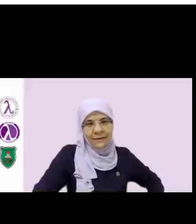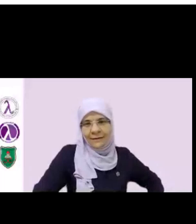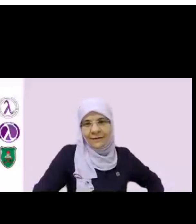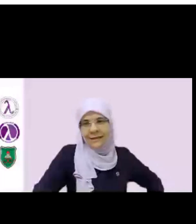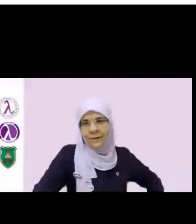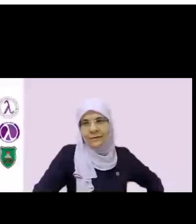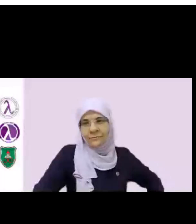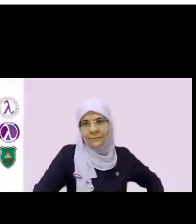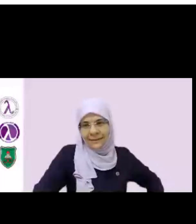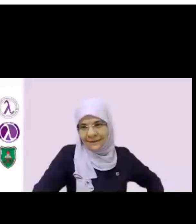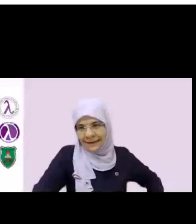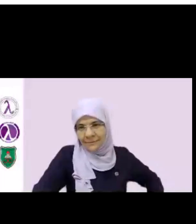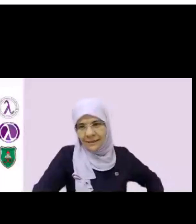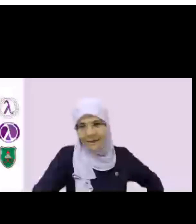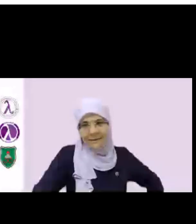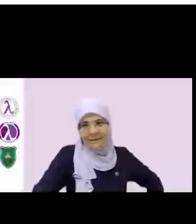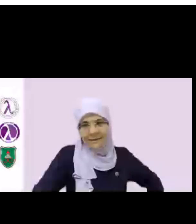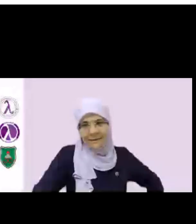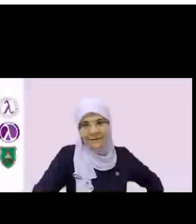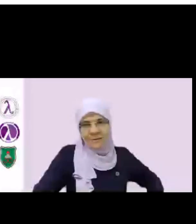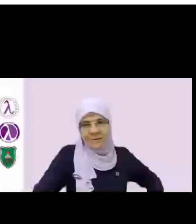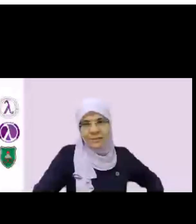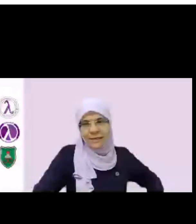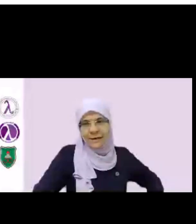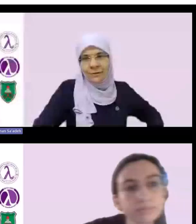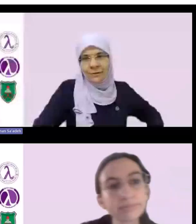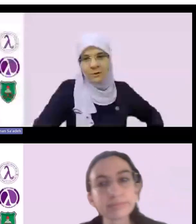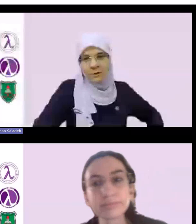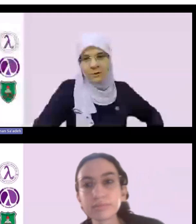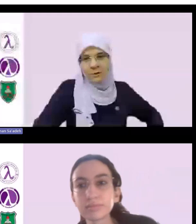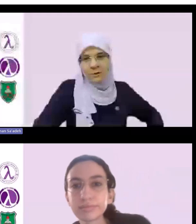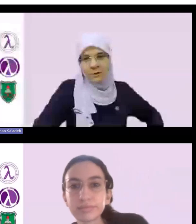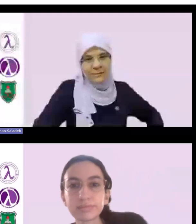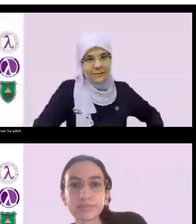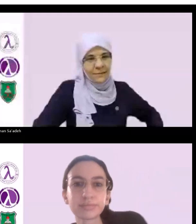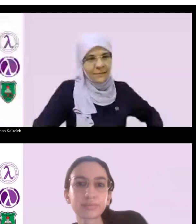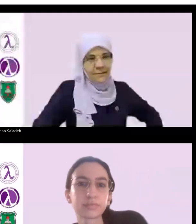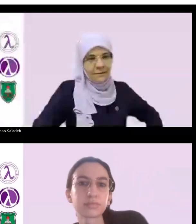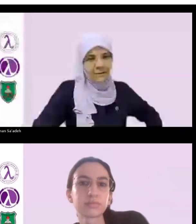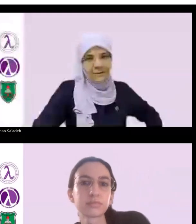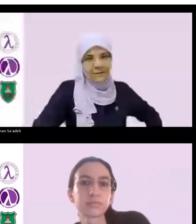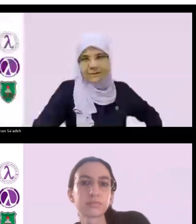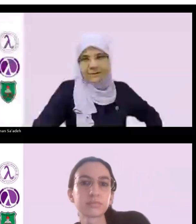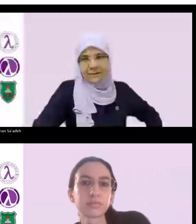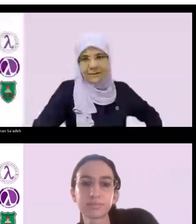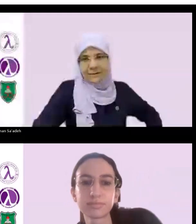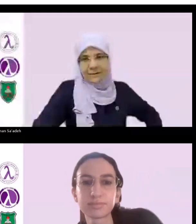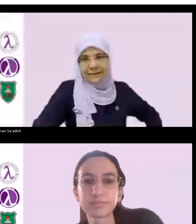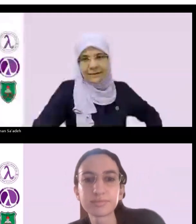from LAMBDA to say a closing remark.